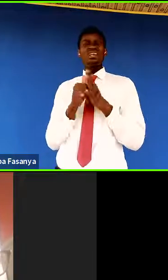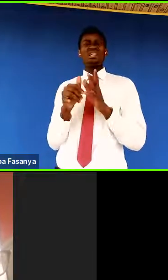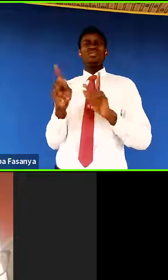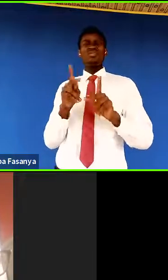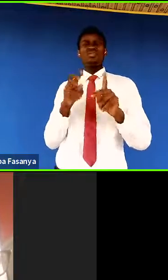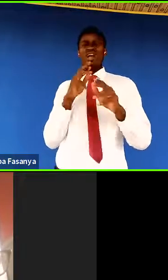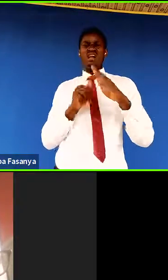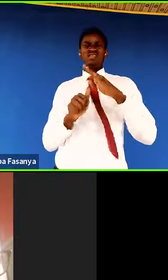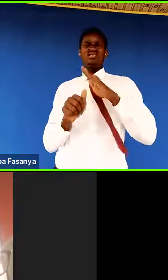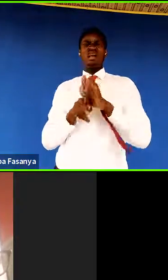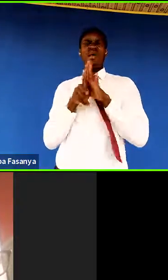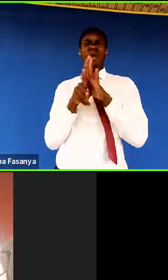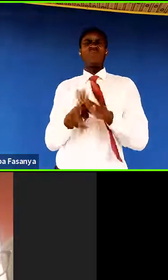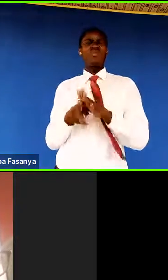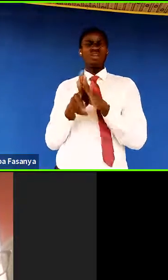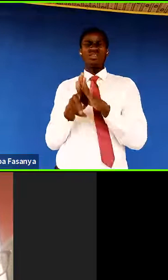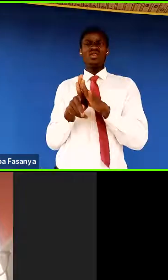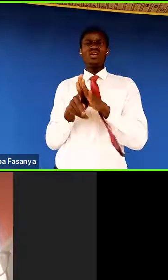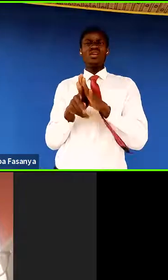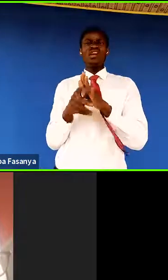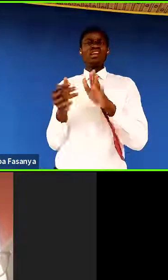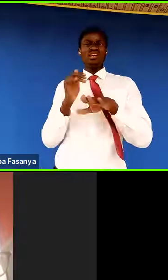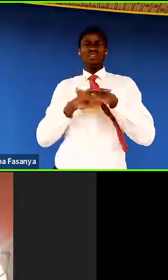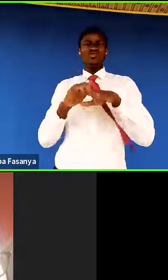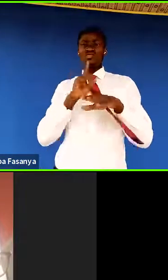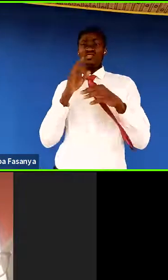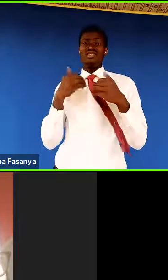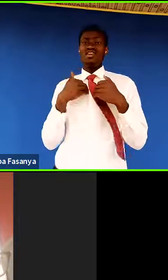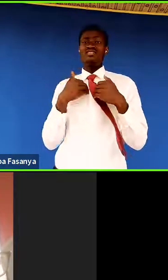a psychologist to help them with the